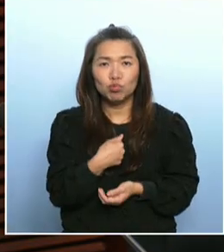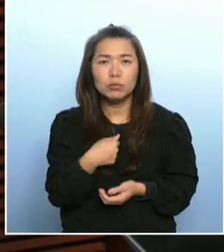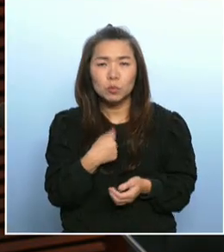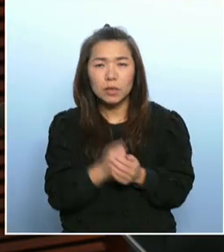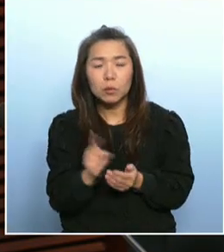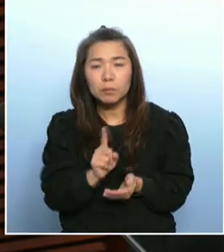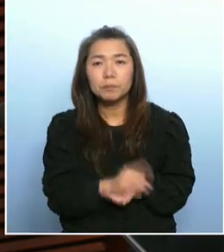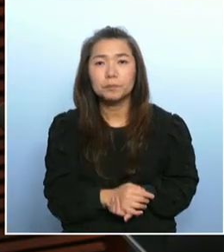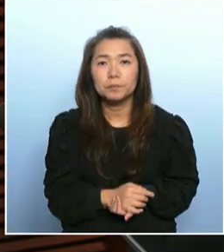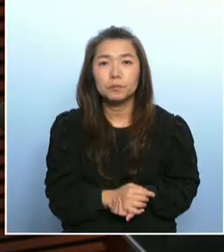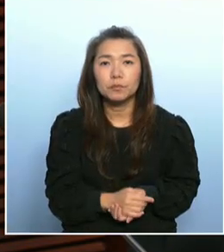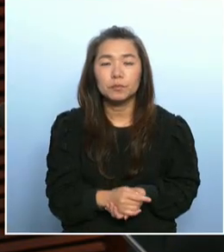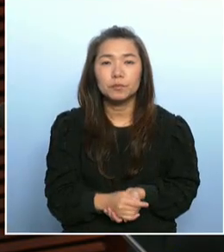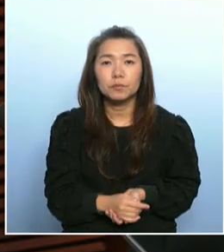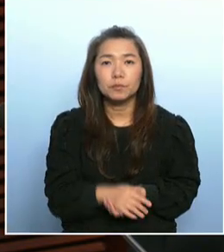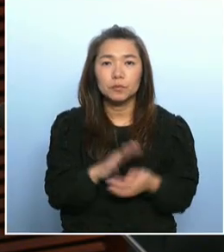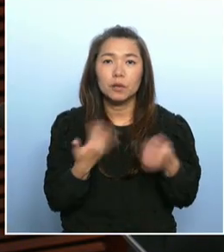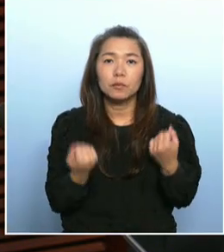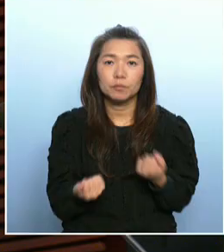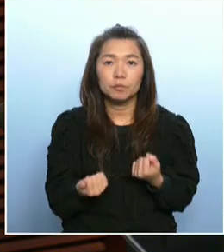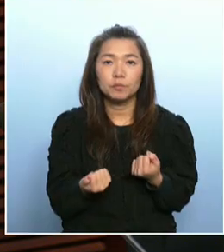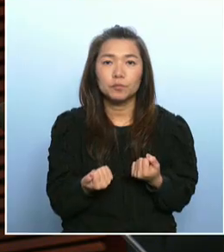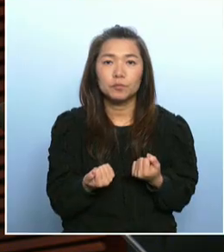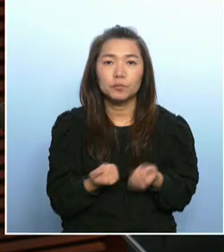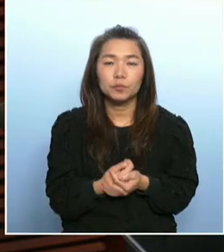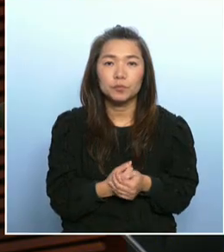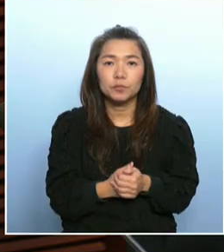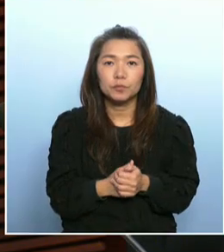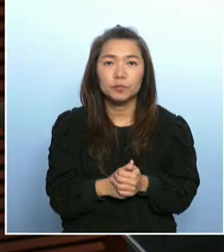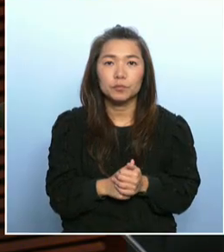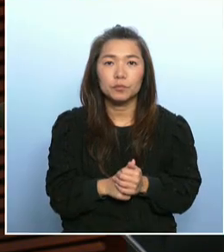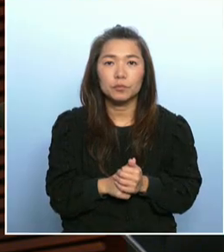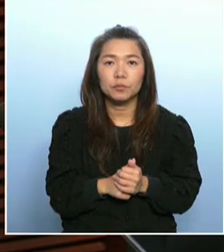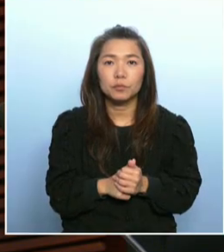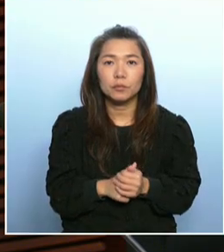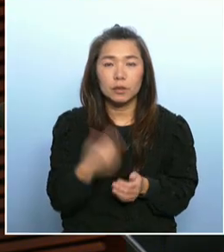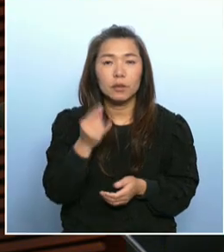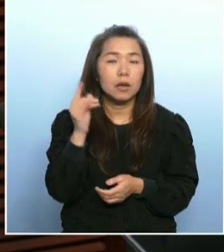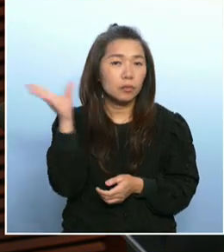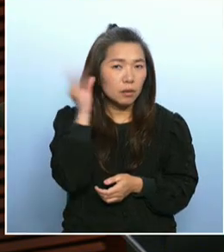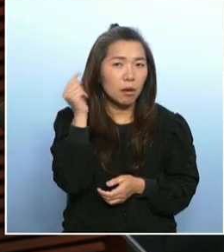We will pay attention to the demand of such relevant services.